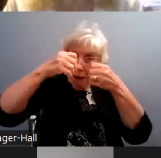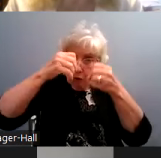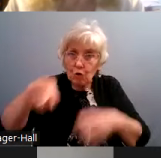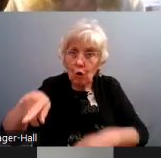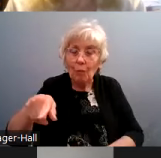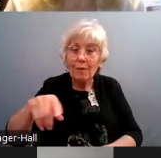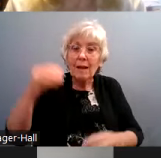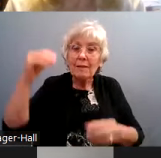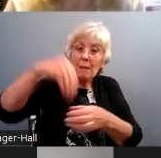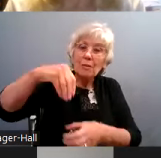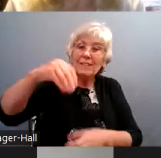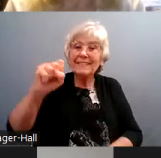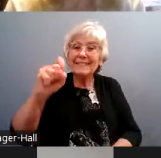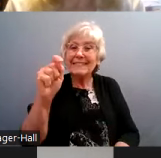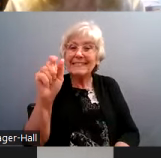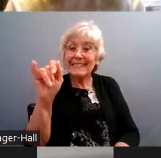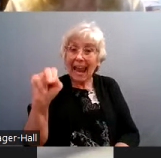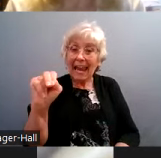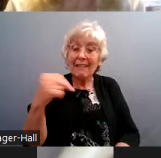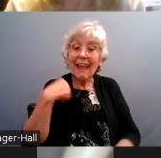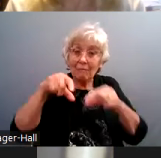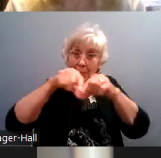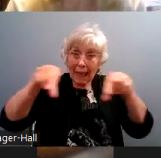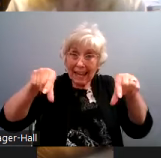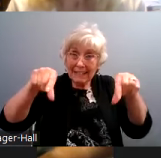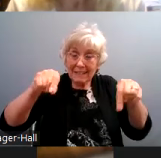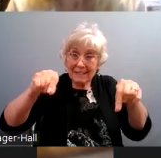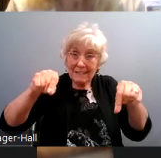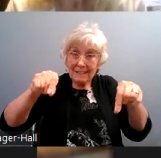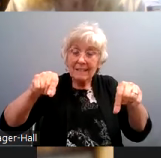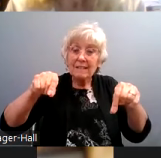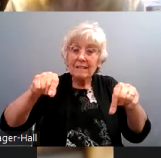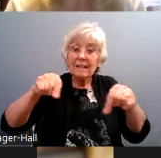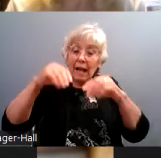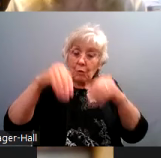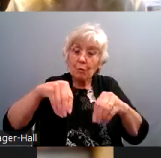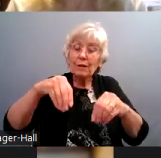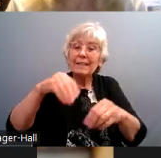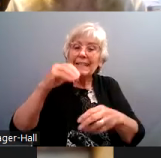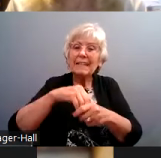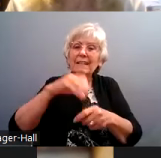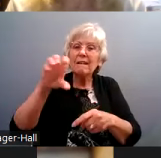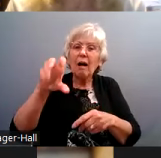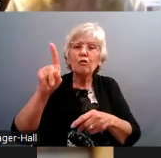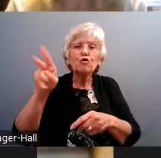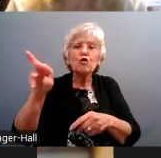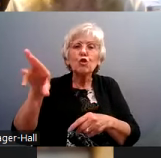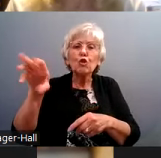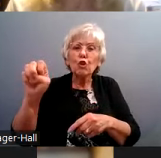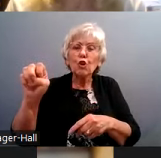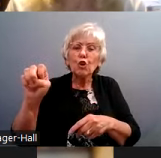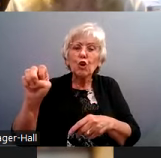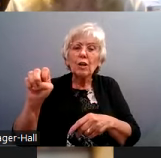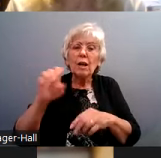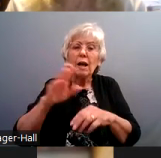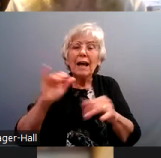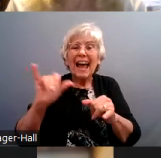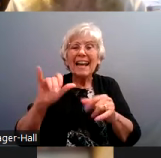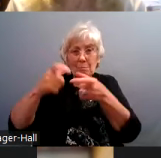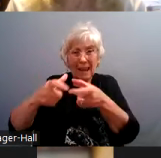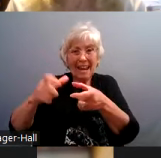When you see the culture plate, if you culture it out on a culture medium like that plate on the right,